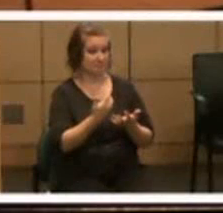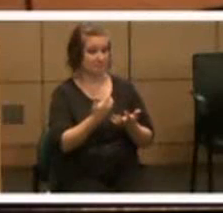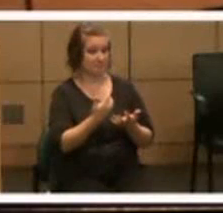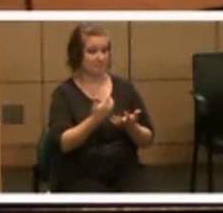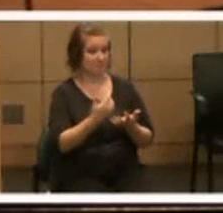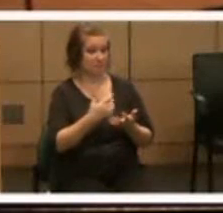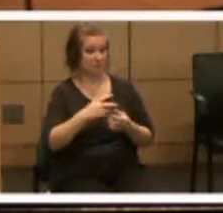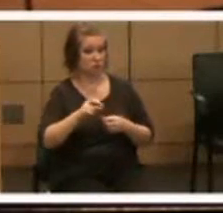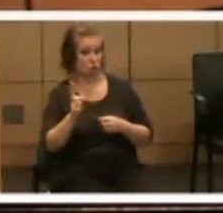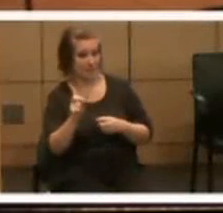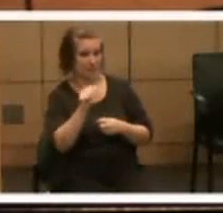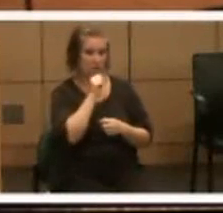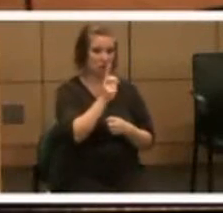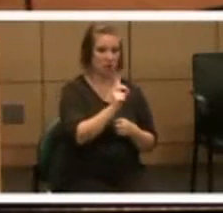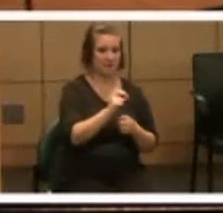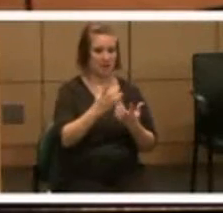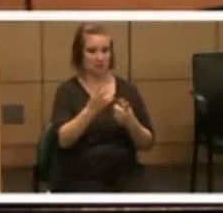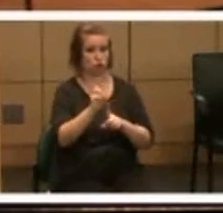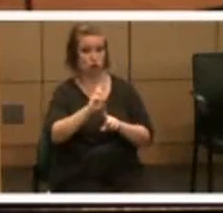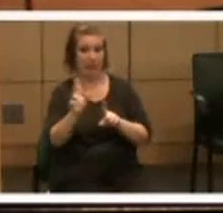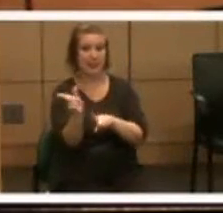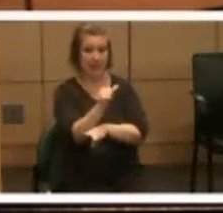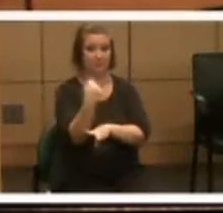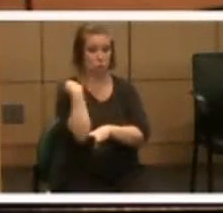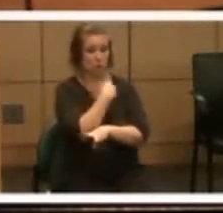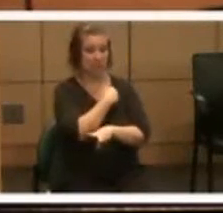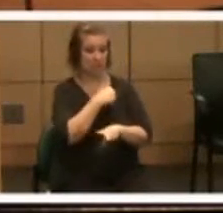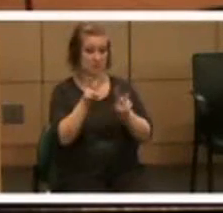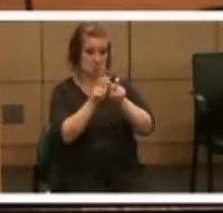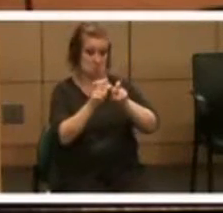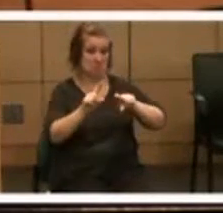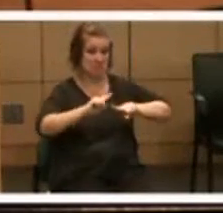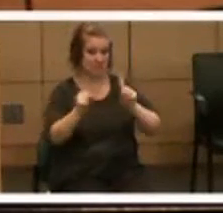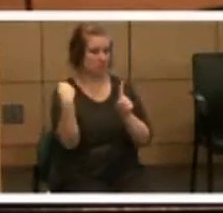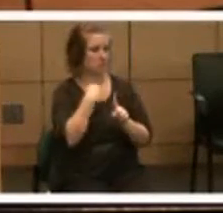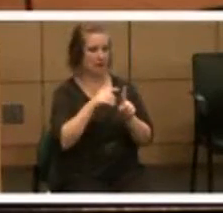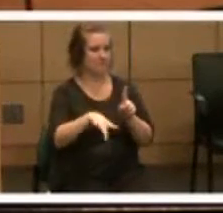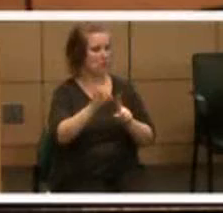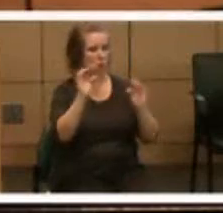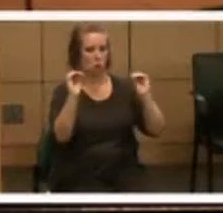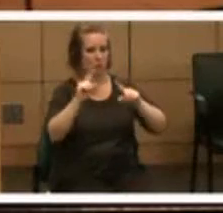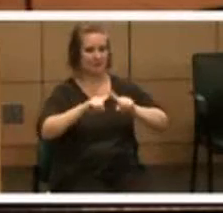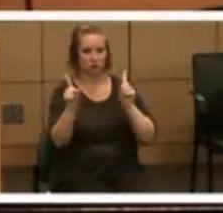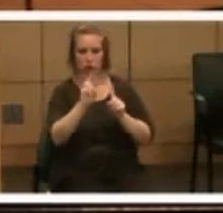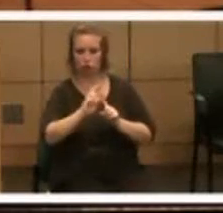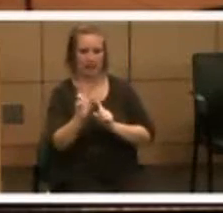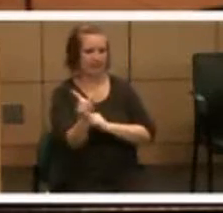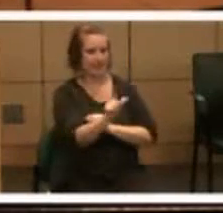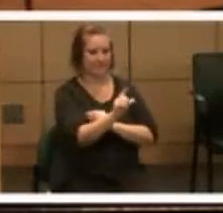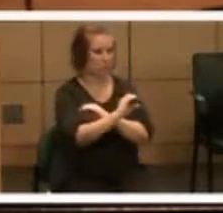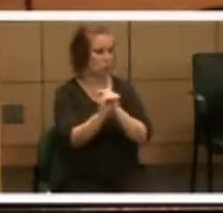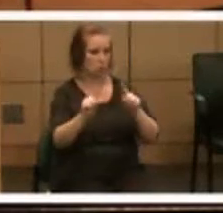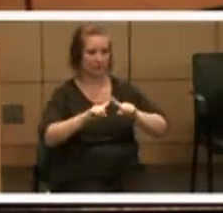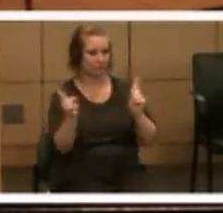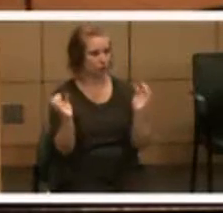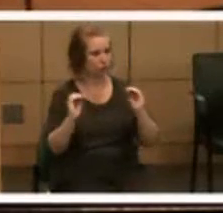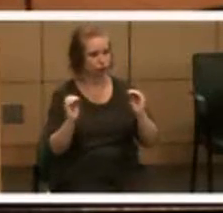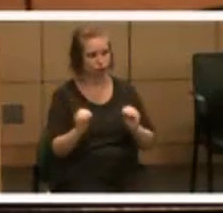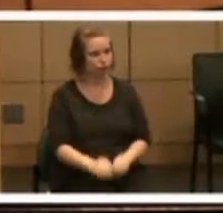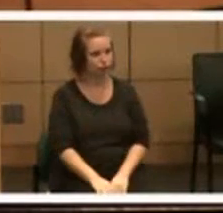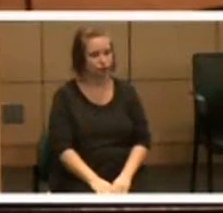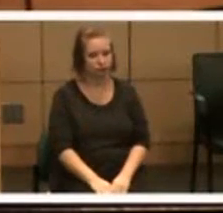versus non-dominant, but we've looked at right ear and left ear differences, and we haven't found any difference between the two.